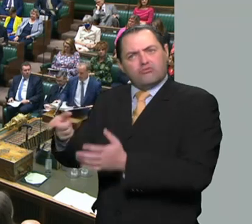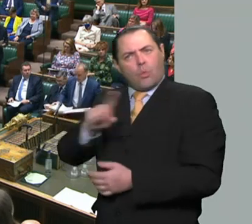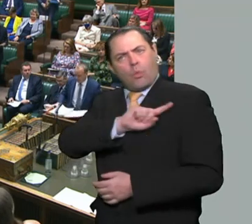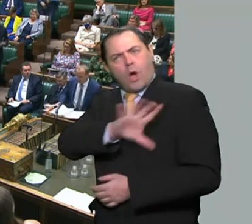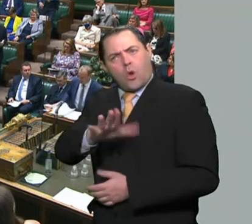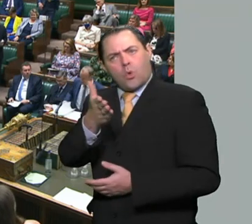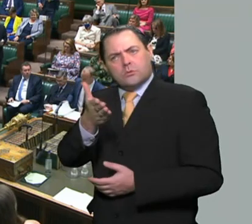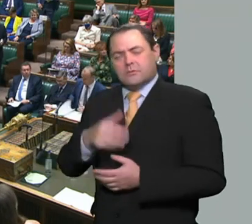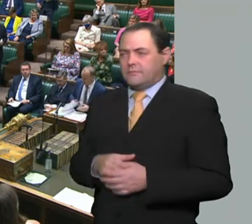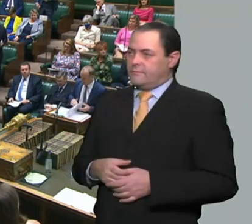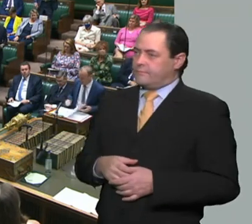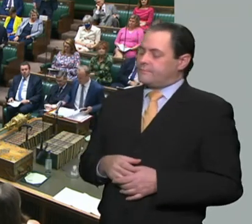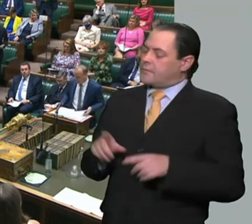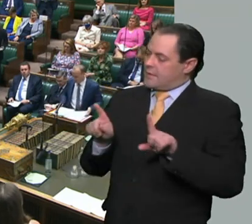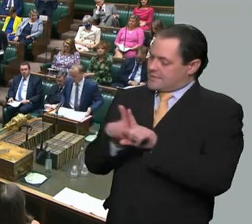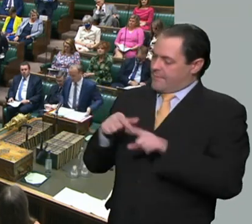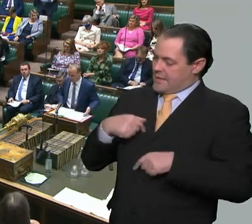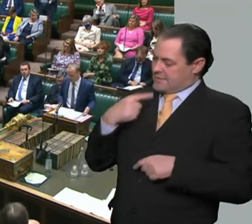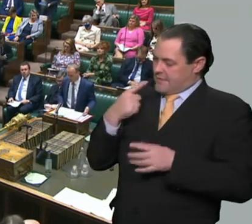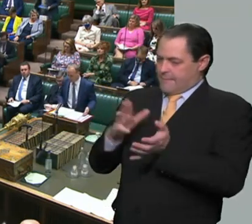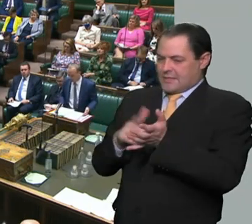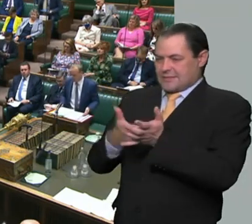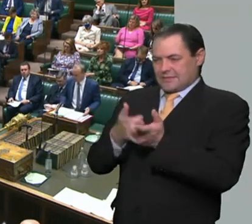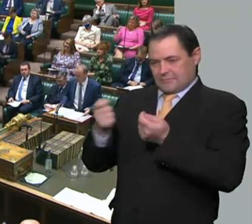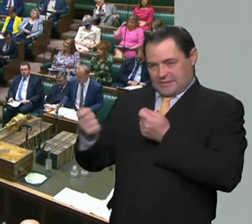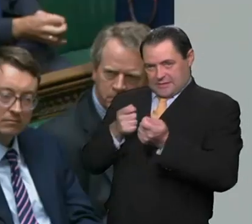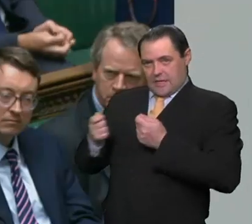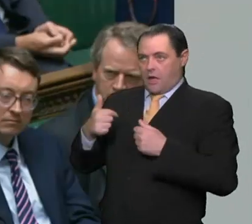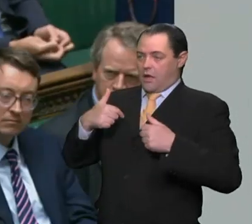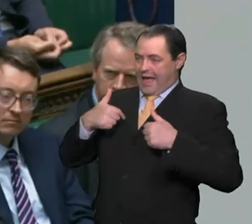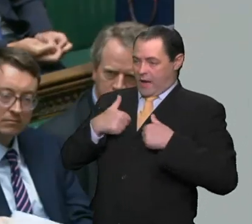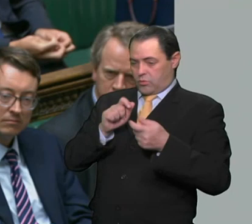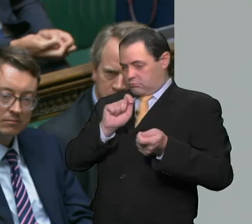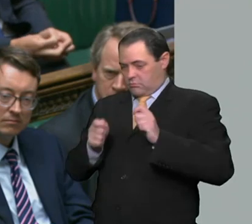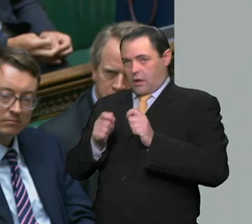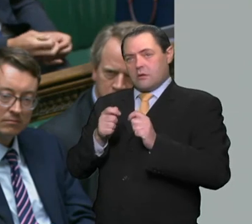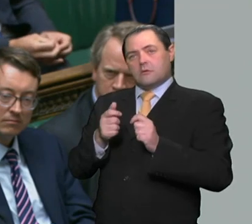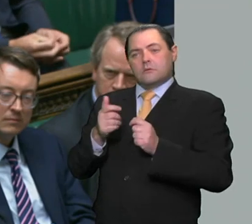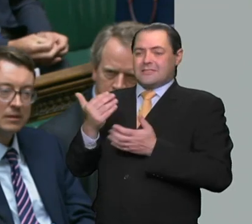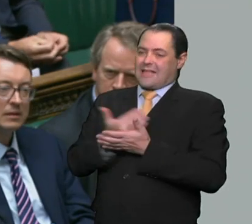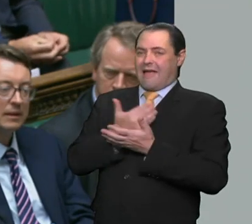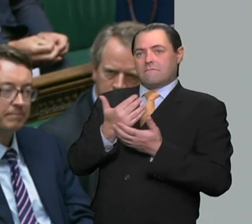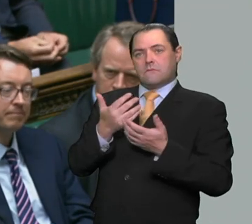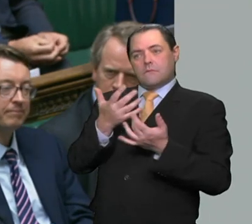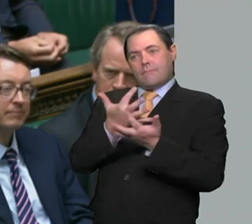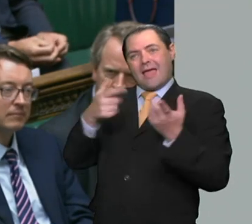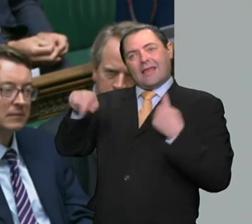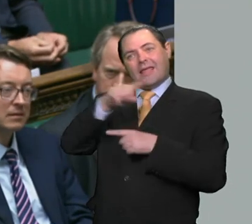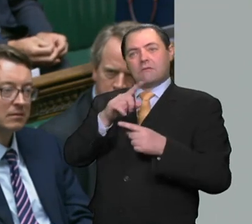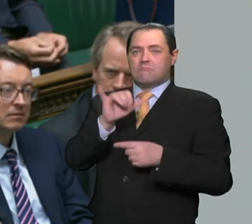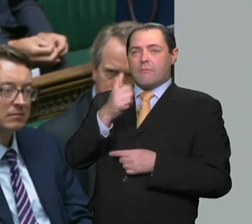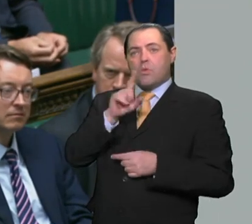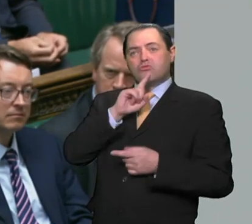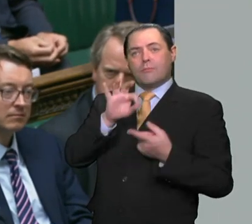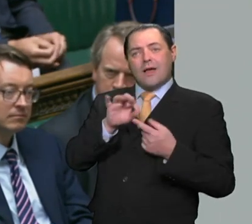Well, as said, Mr. Speaker, the price cap in place will save 50 million households up to £100 each year. On top of that, because of the